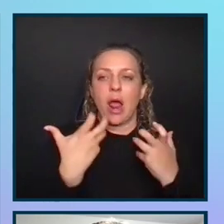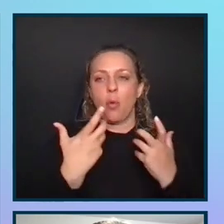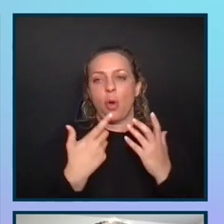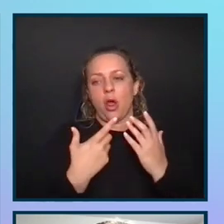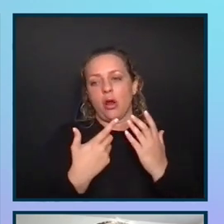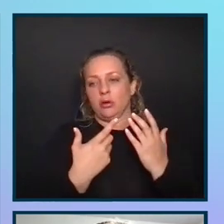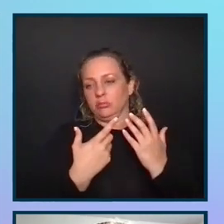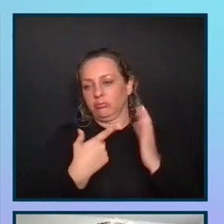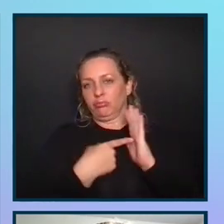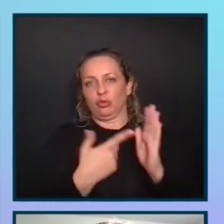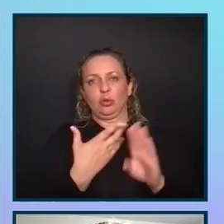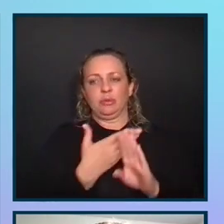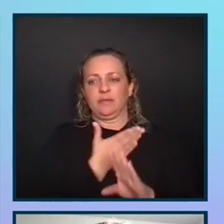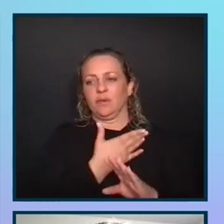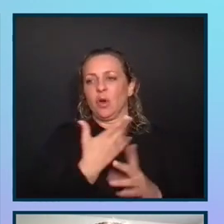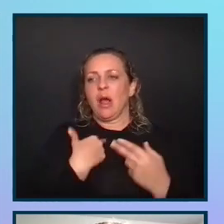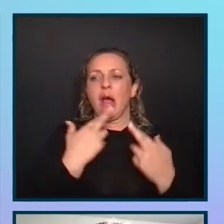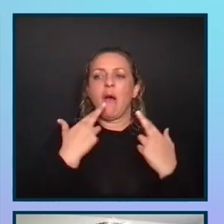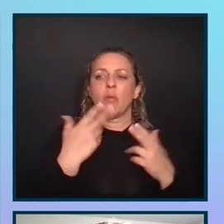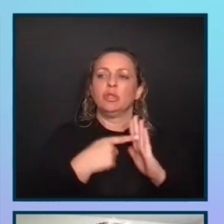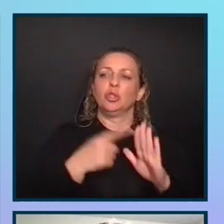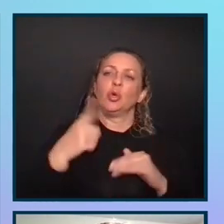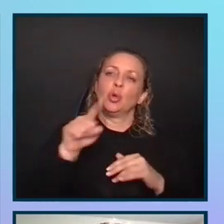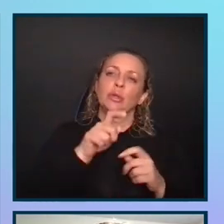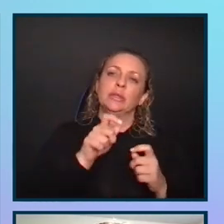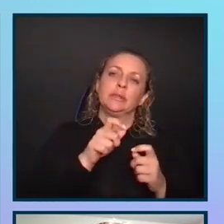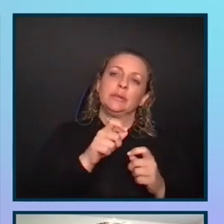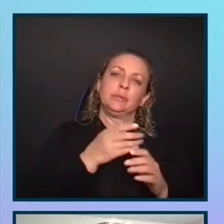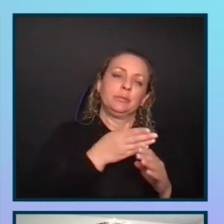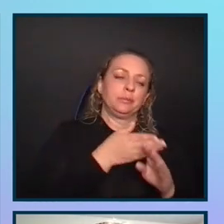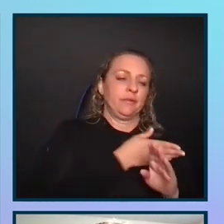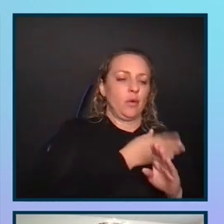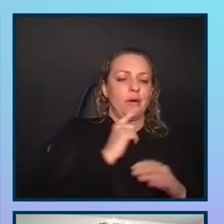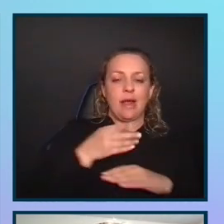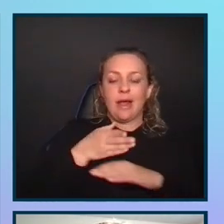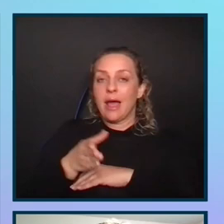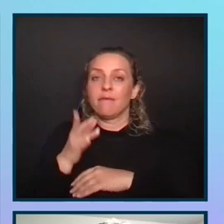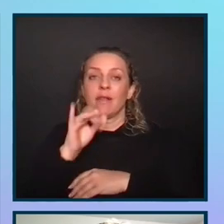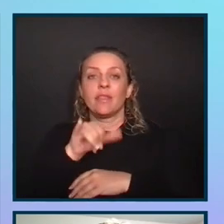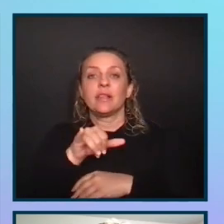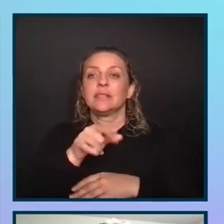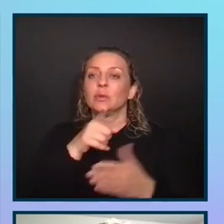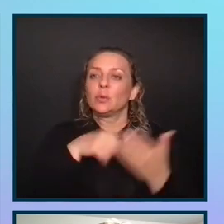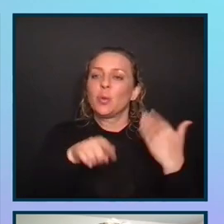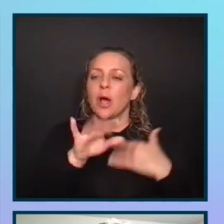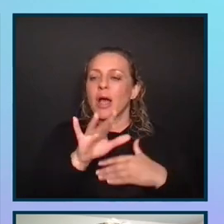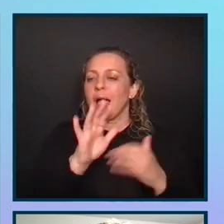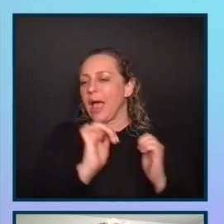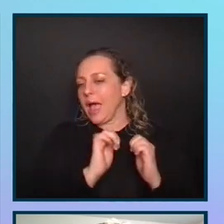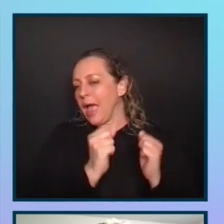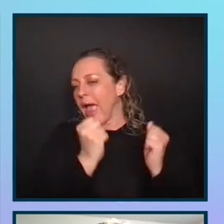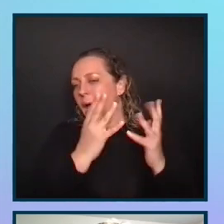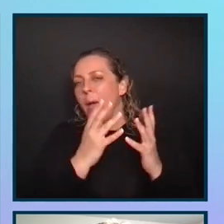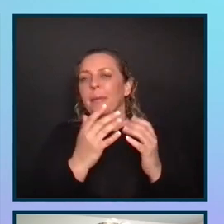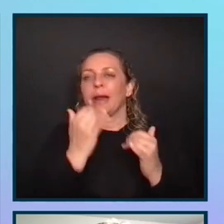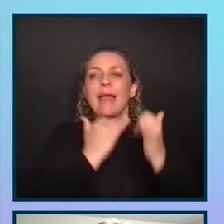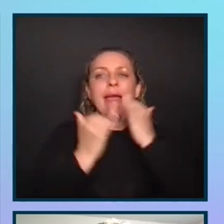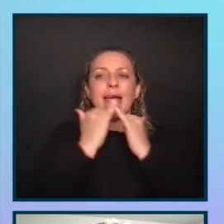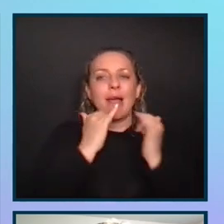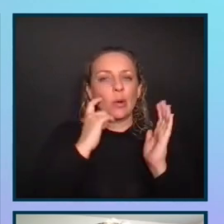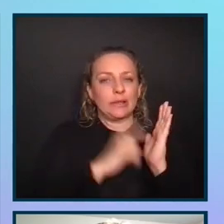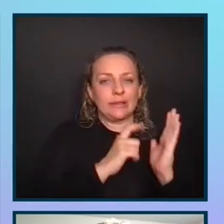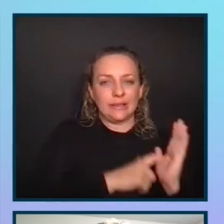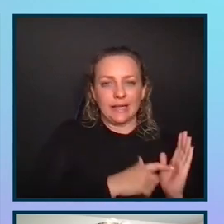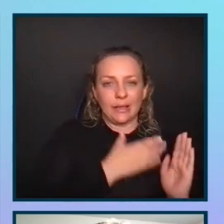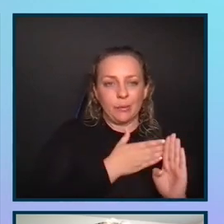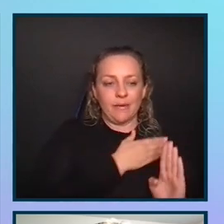was hoping to do is to show you a sort of before and after, that this is what how many automated errors were detected before an